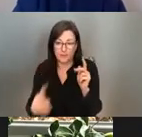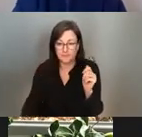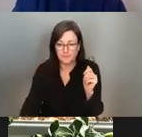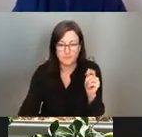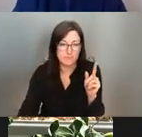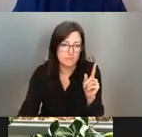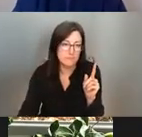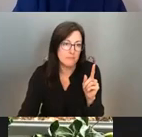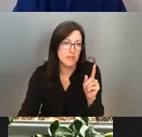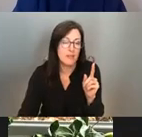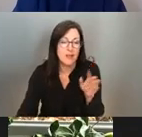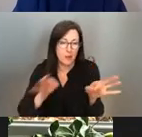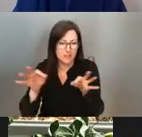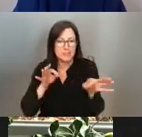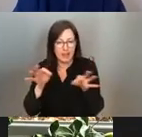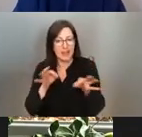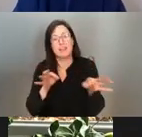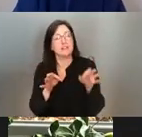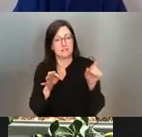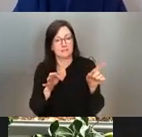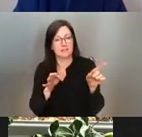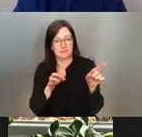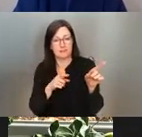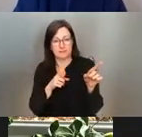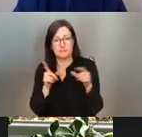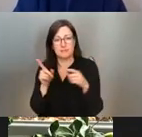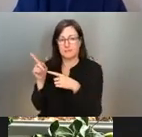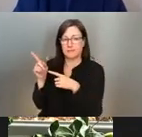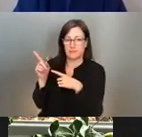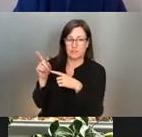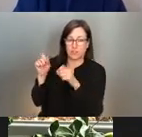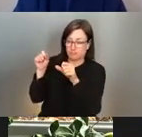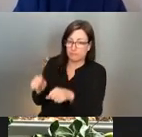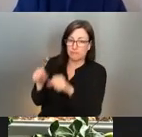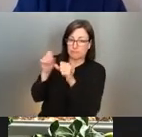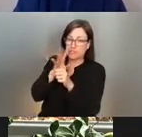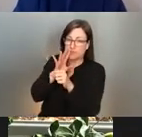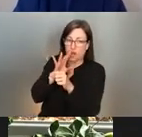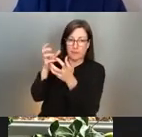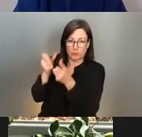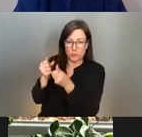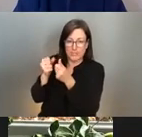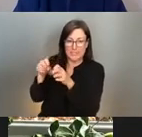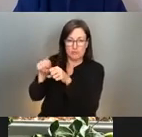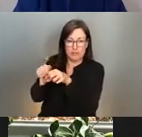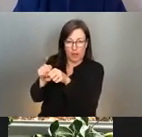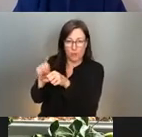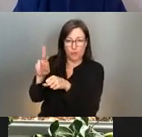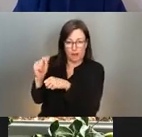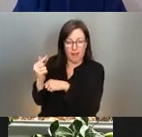little bit of this video. You can see how she's dipping his hands right in the water and talking about that, squeezing and wringing out the